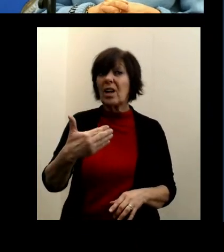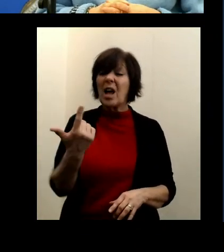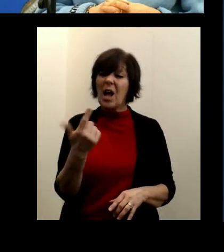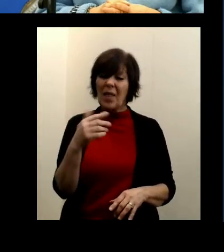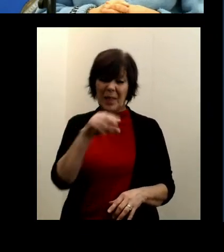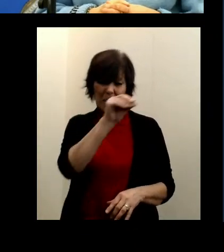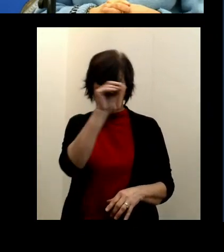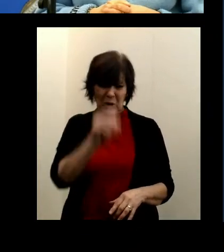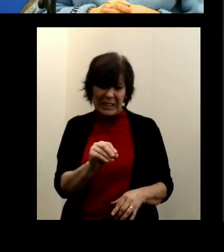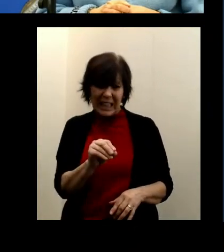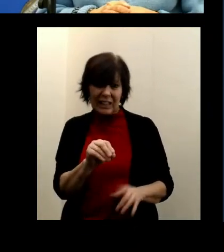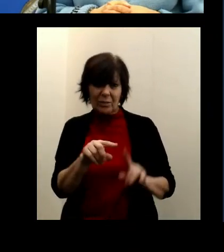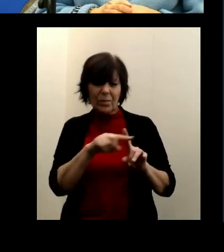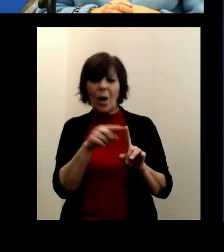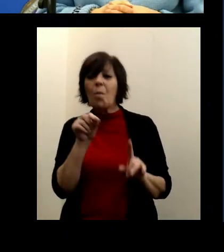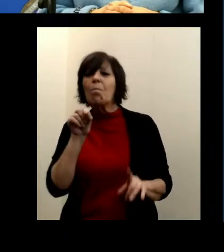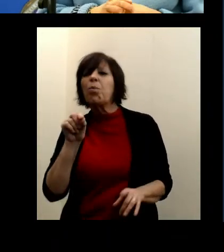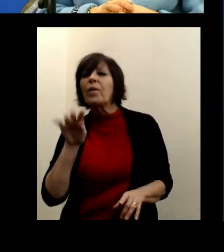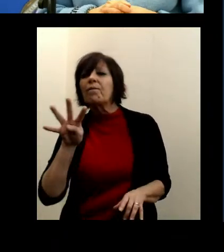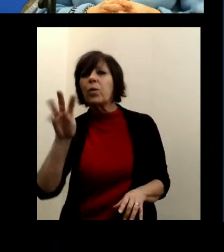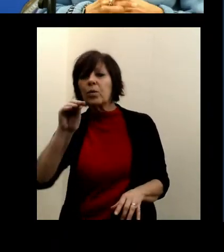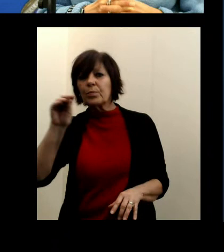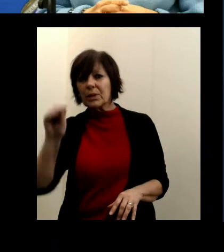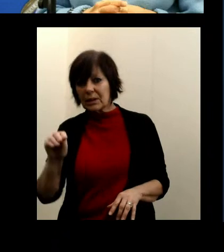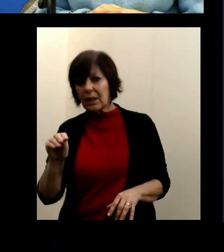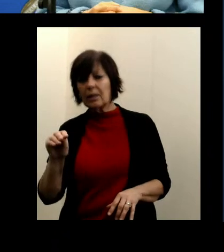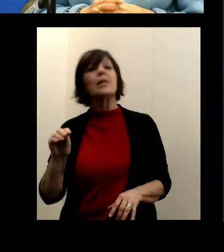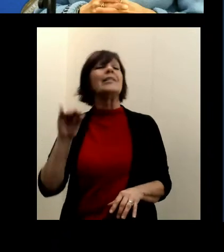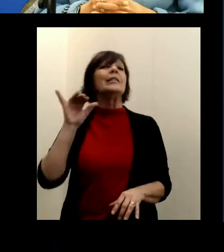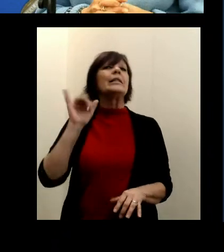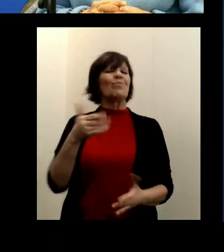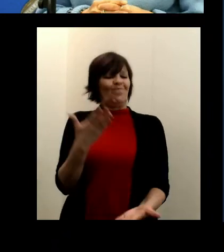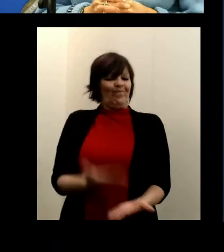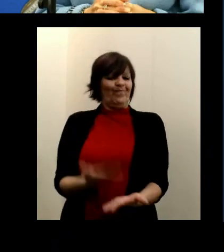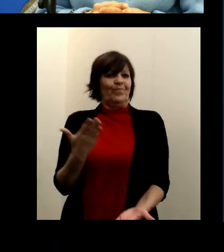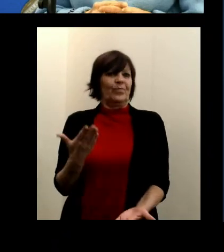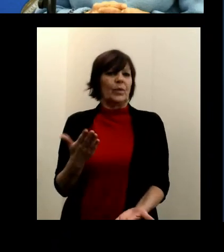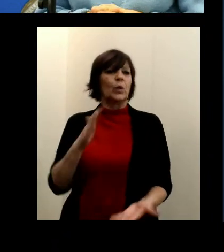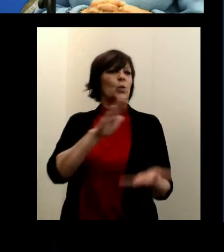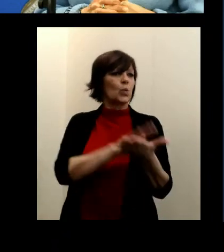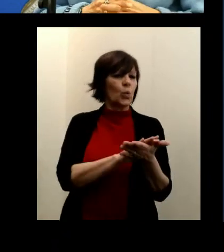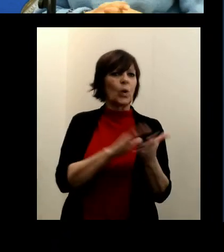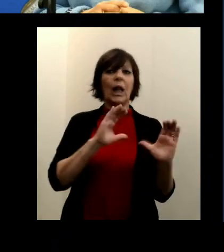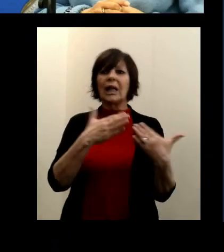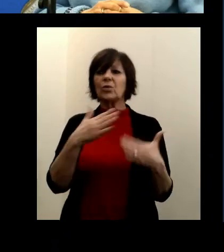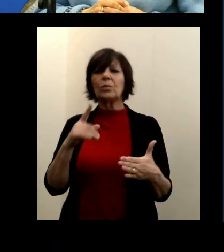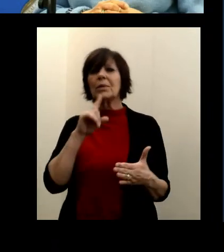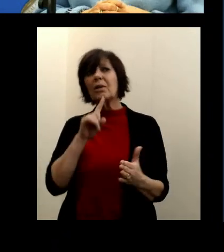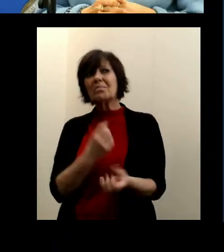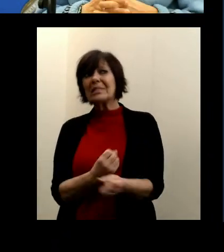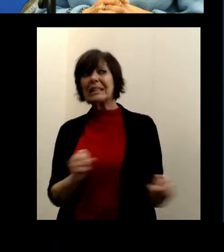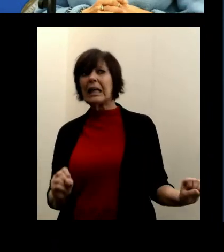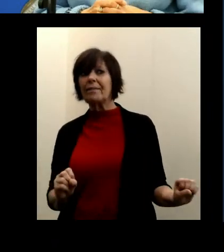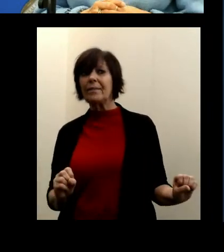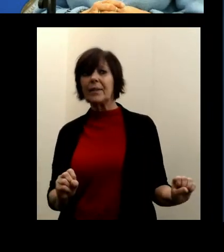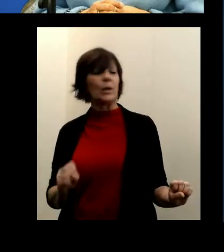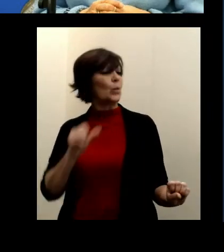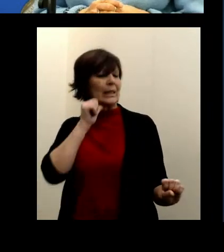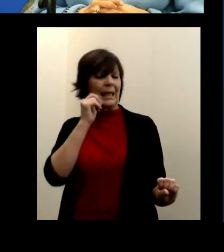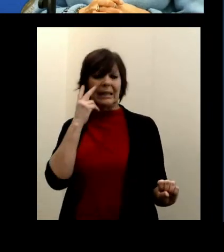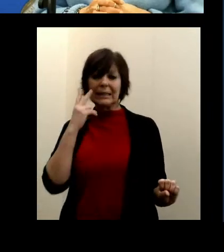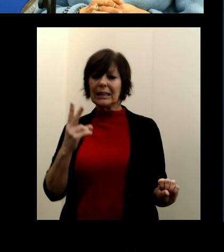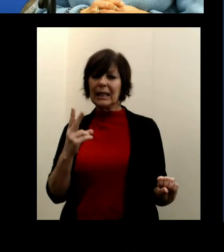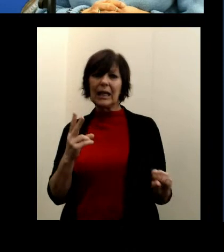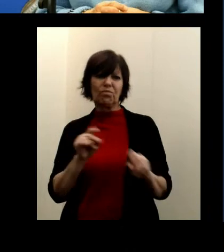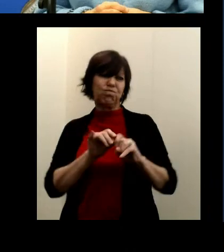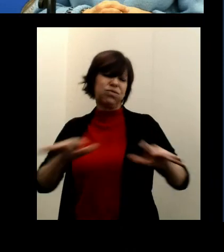only 0.4%. So then, again, that confirms that the classrooms are a safe place to be. We're not seeing huge